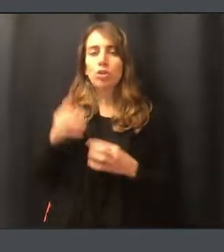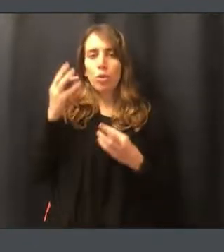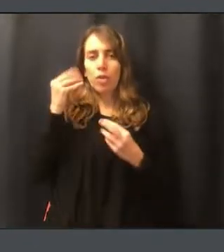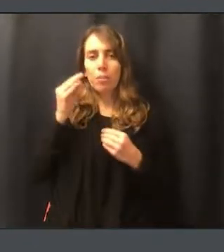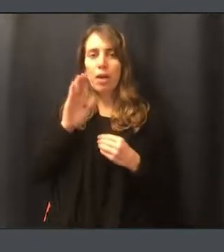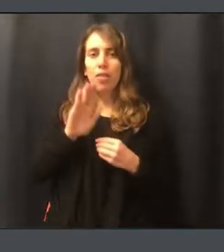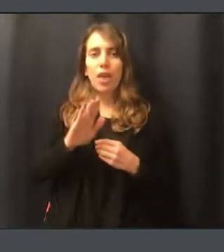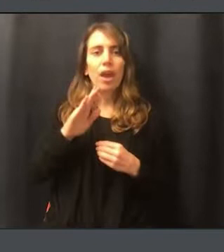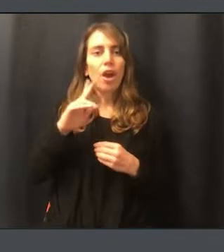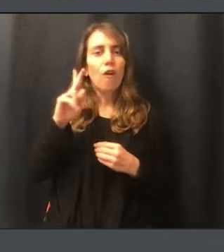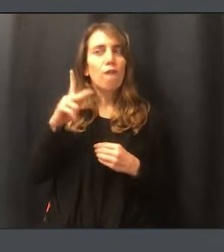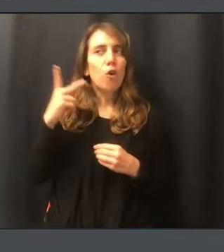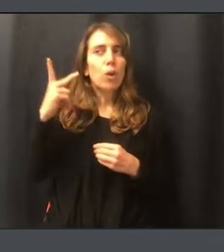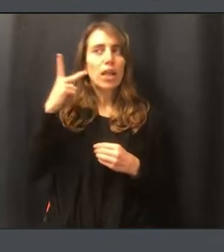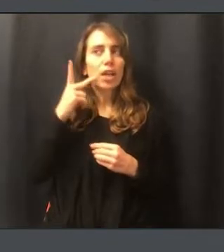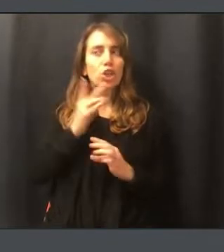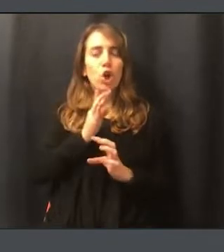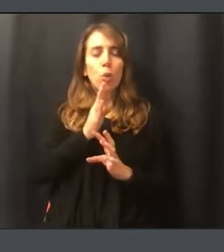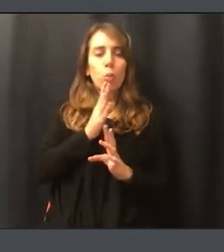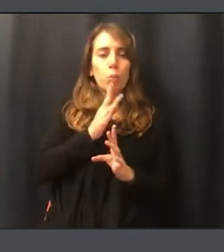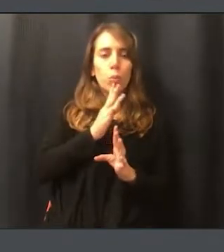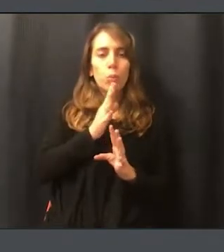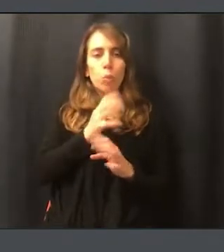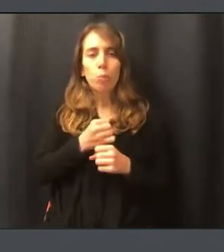phonological production,